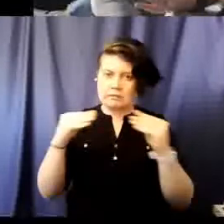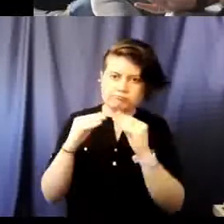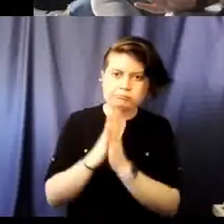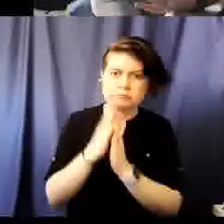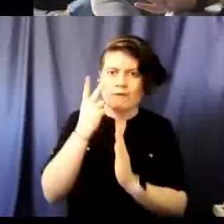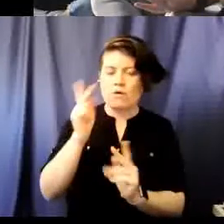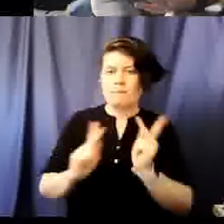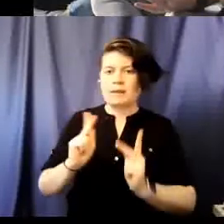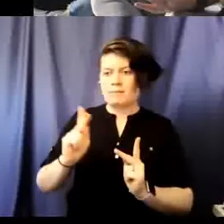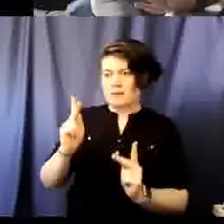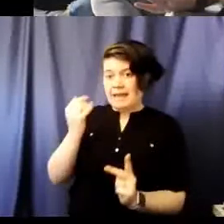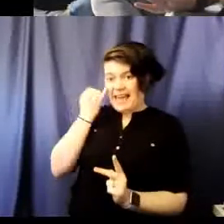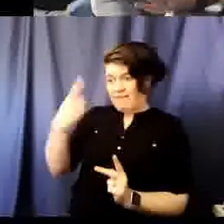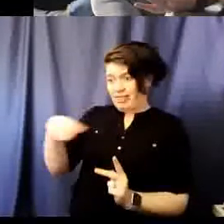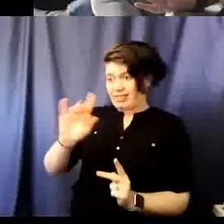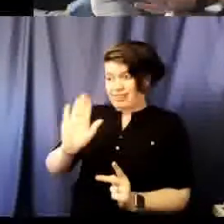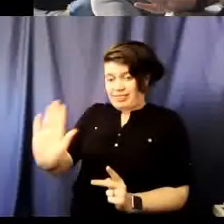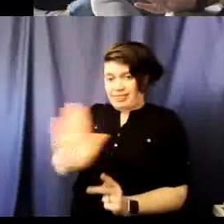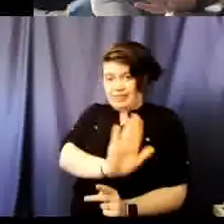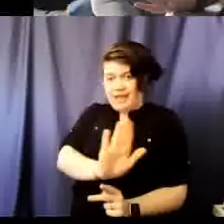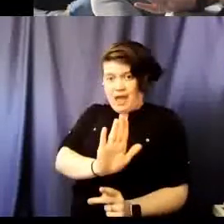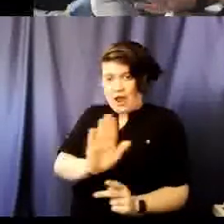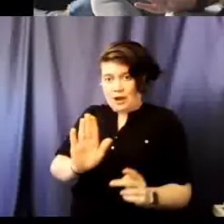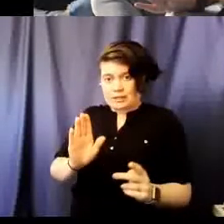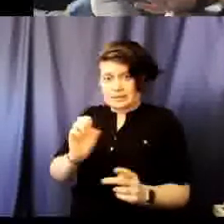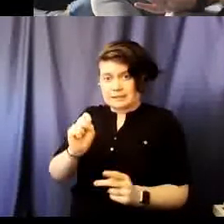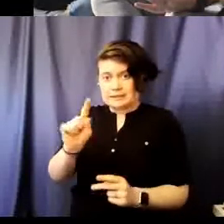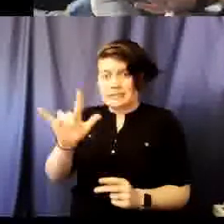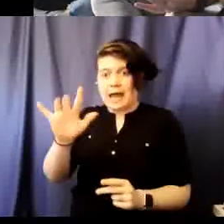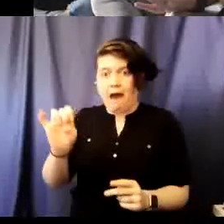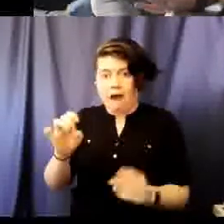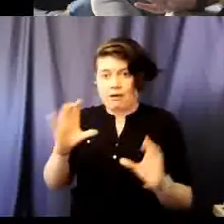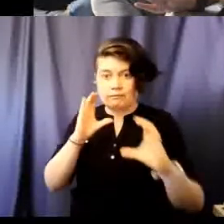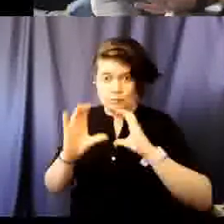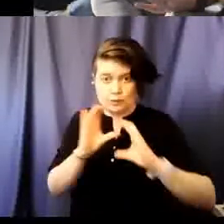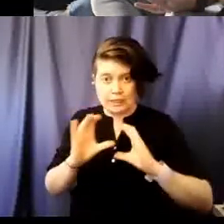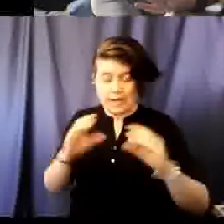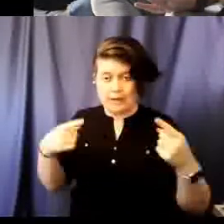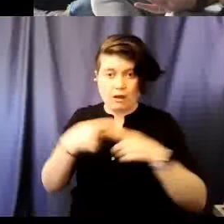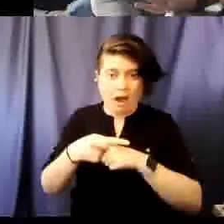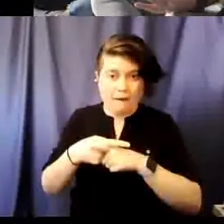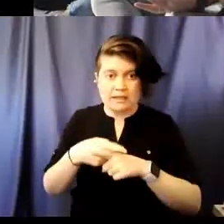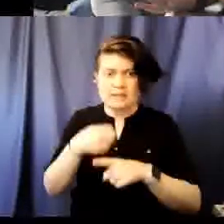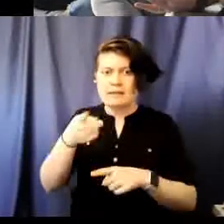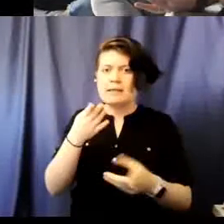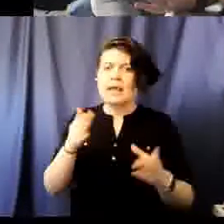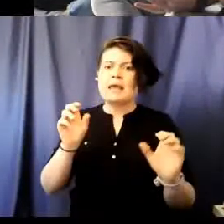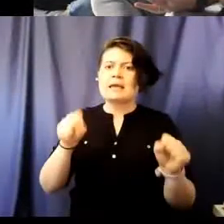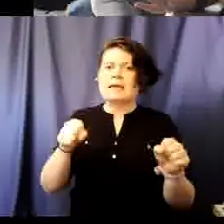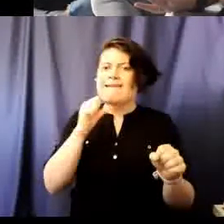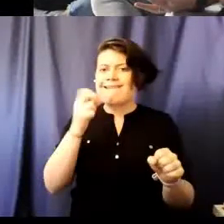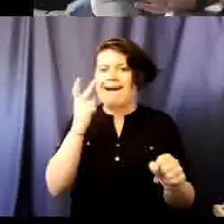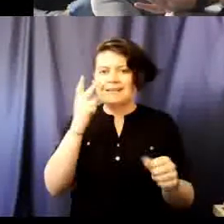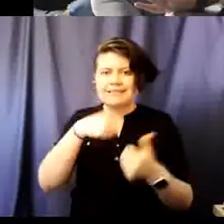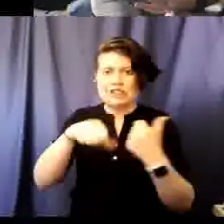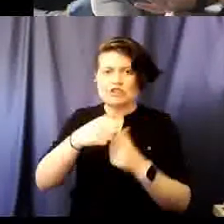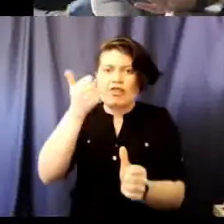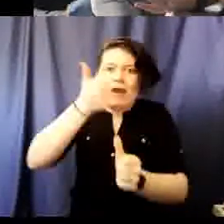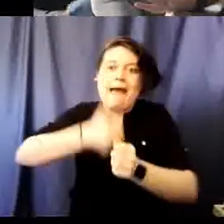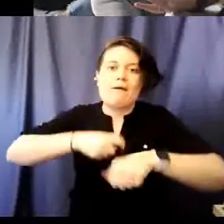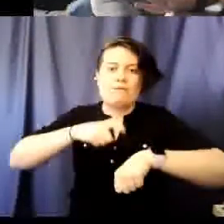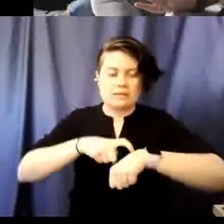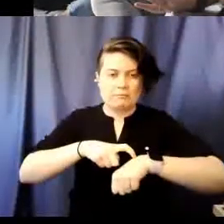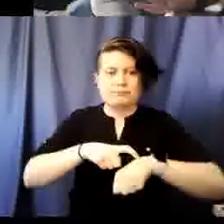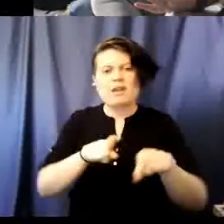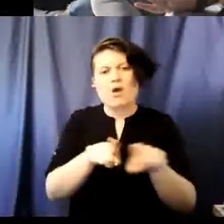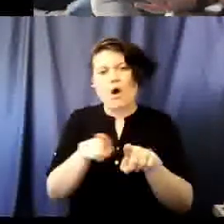and communication styles clash and aren't seeing each other every group. This also offers more flexible